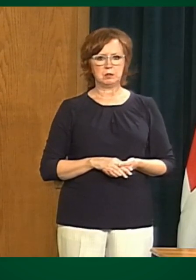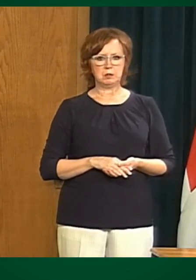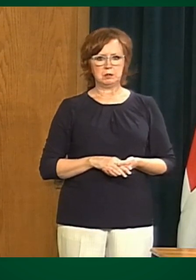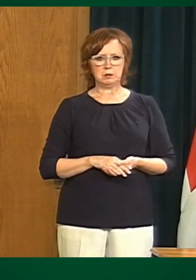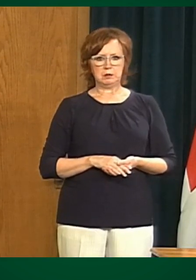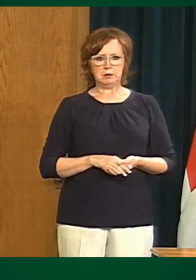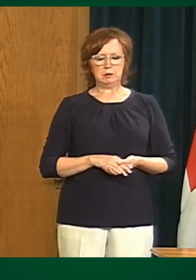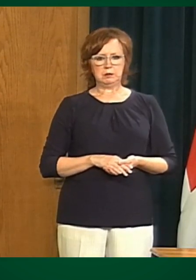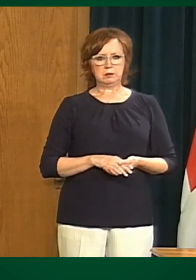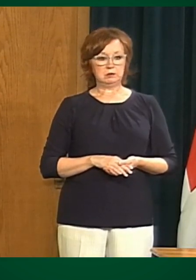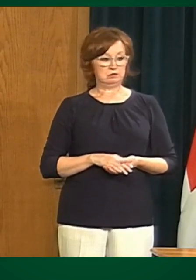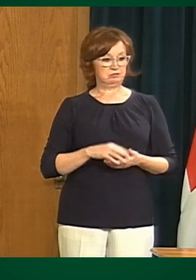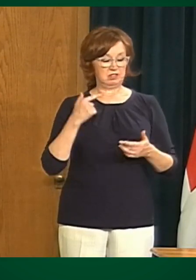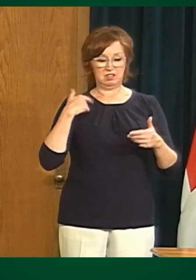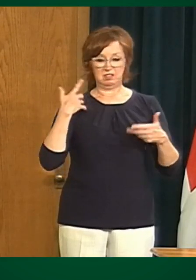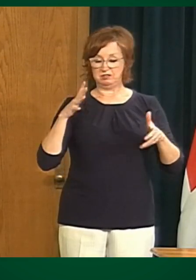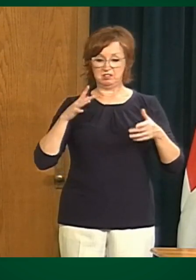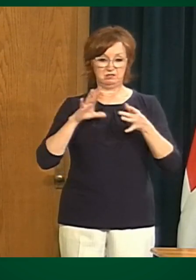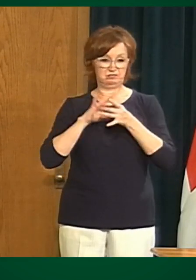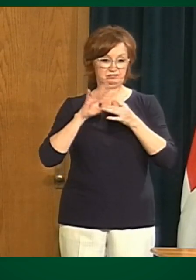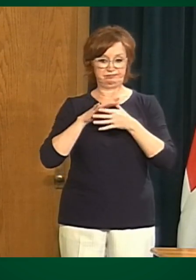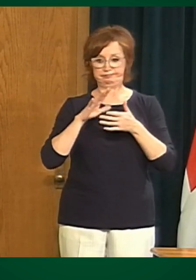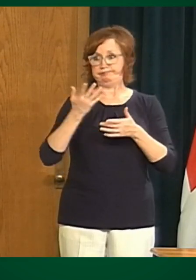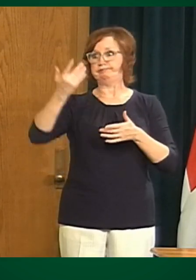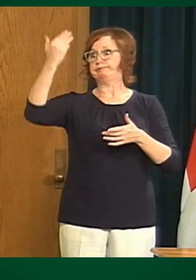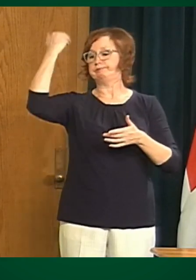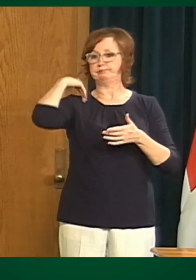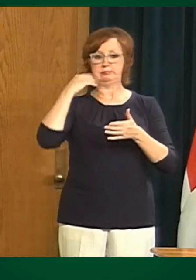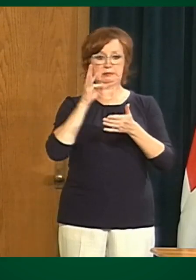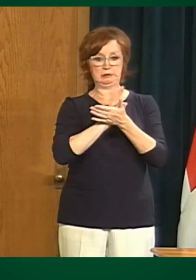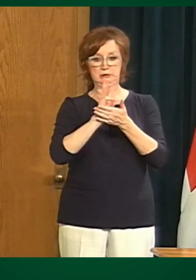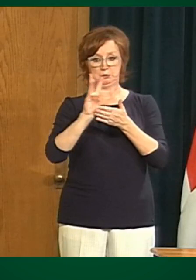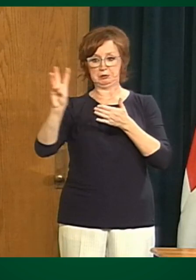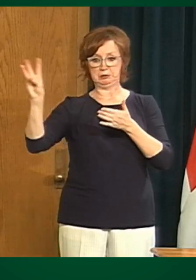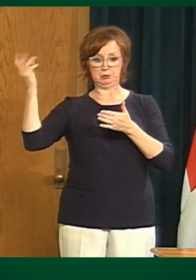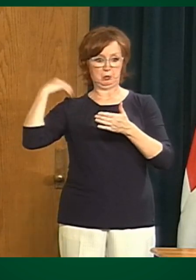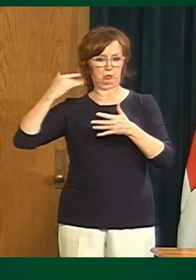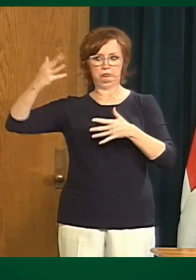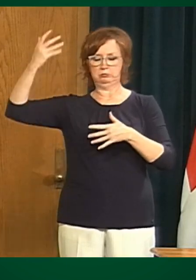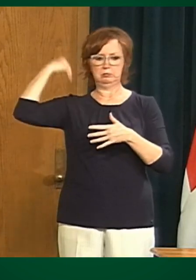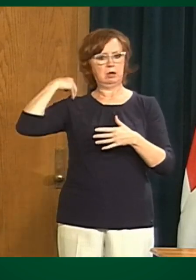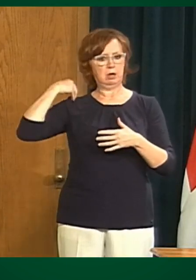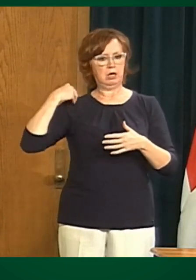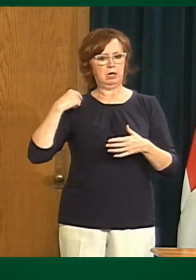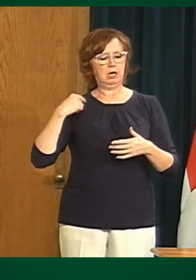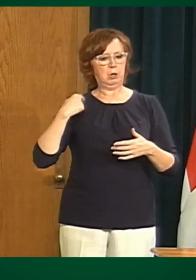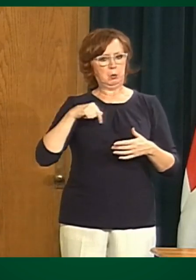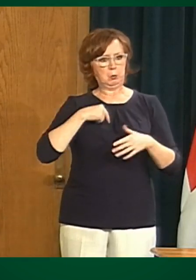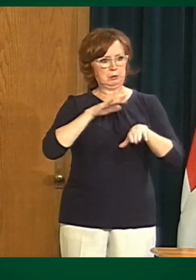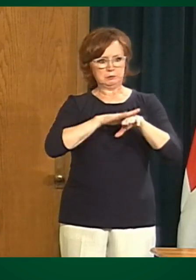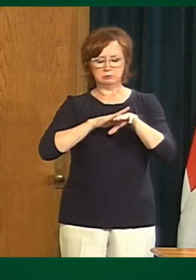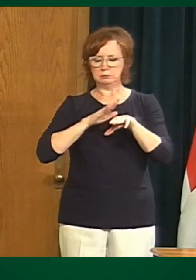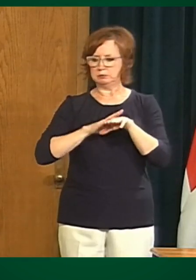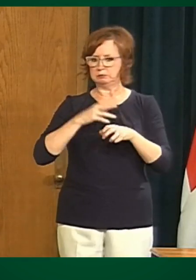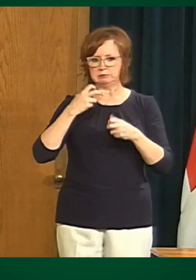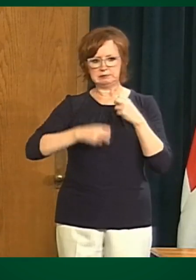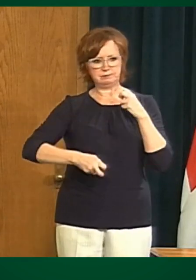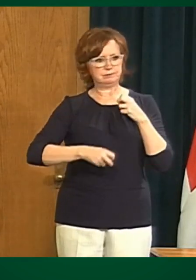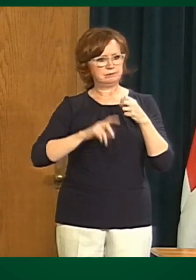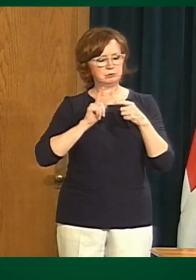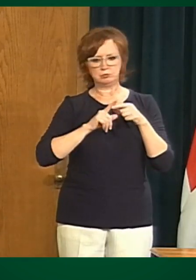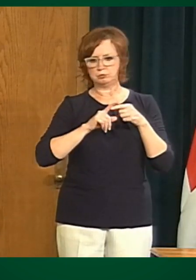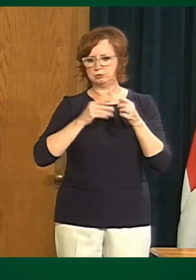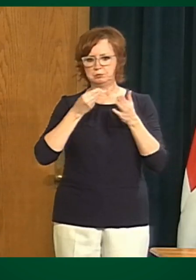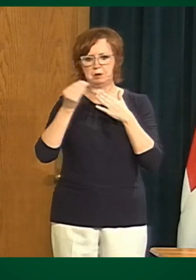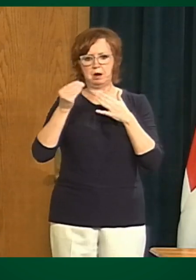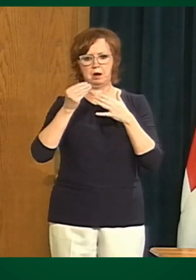there may be some challenges in accessing personal protective equipment. I've heard less challenging to access cleaning supplies. However,